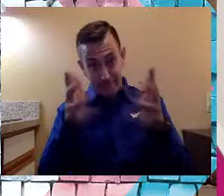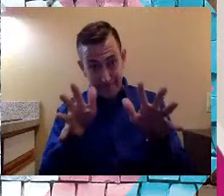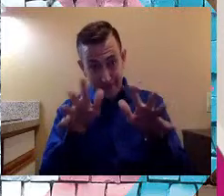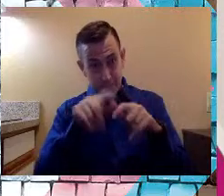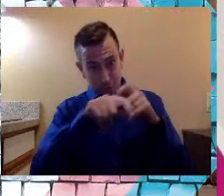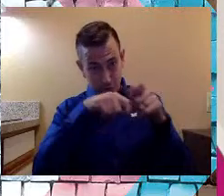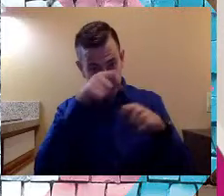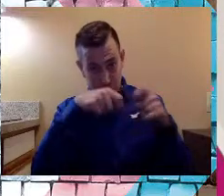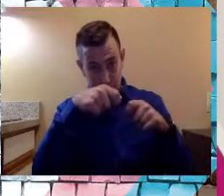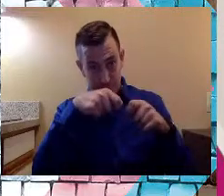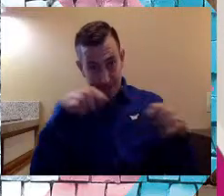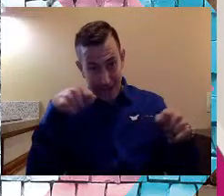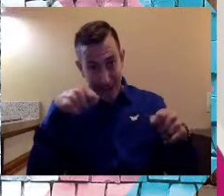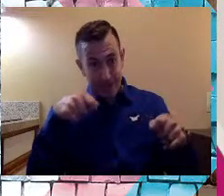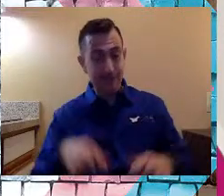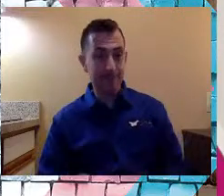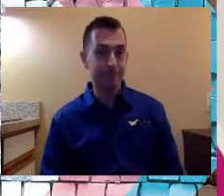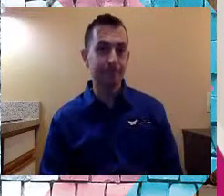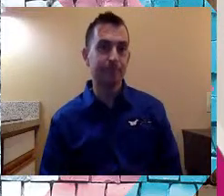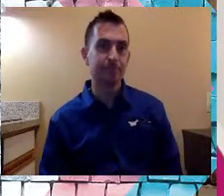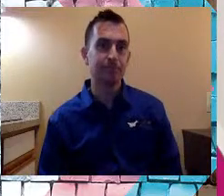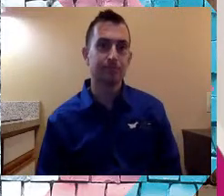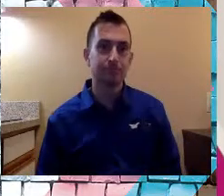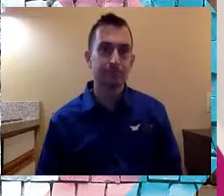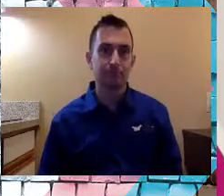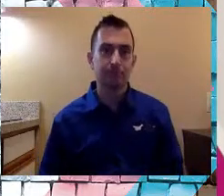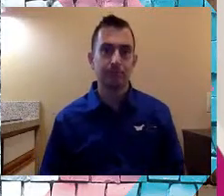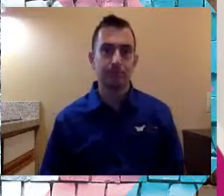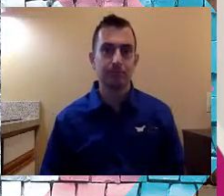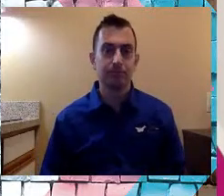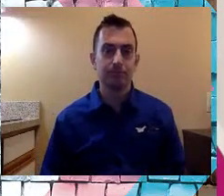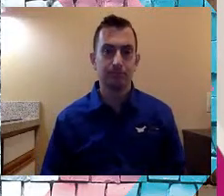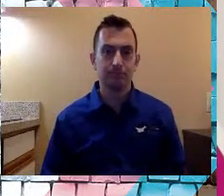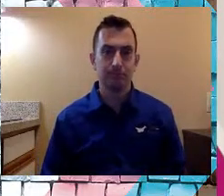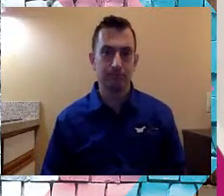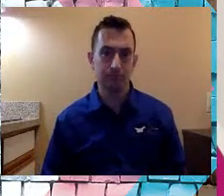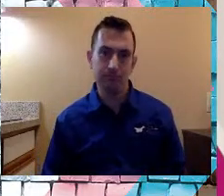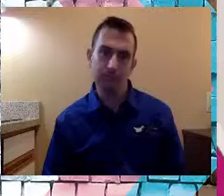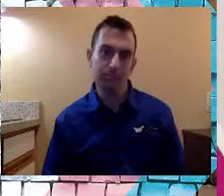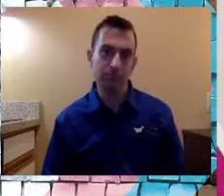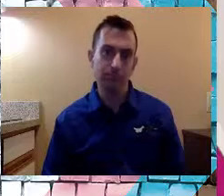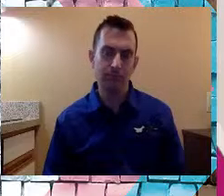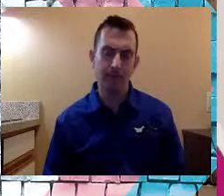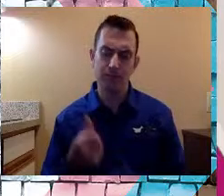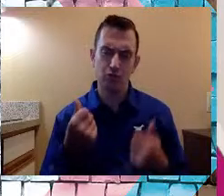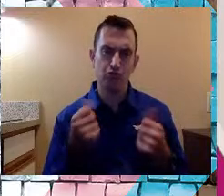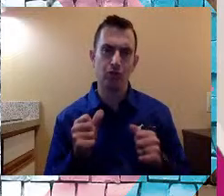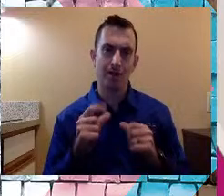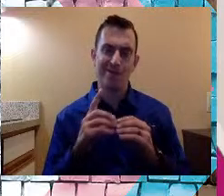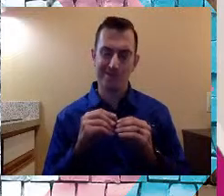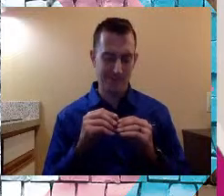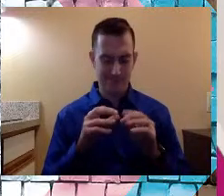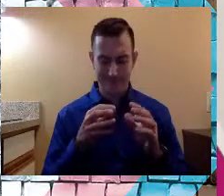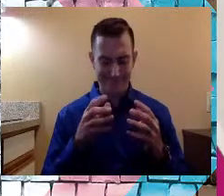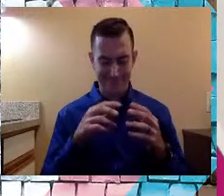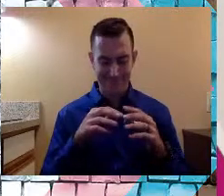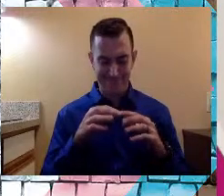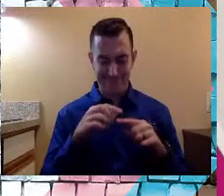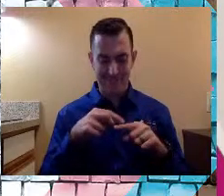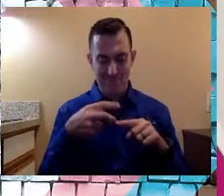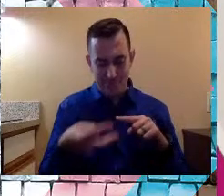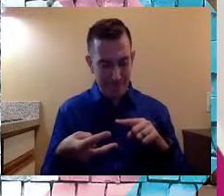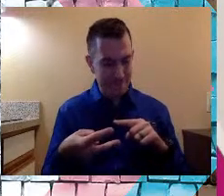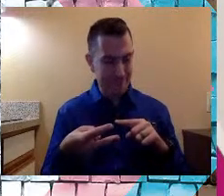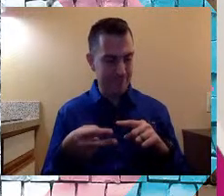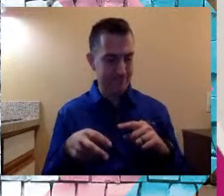knot, okay? There. Let me try that one more time. My little knot came out. You're